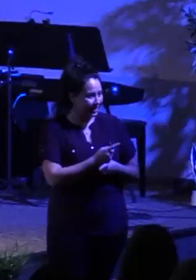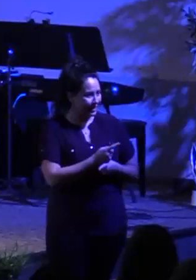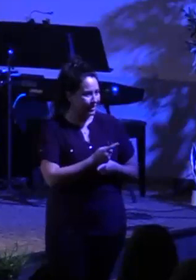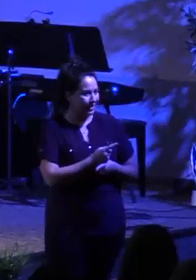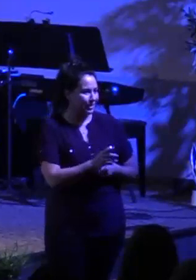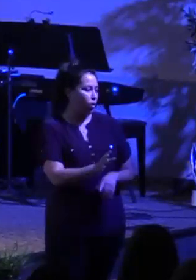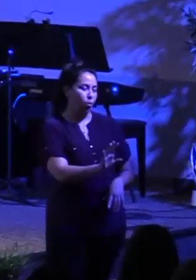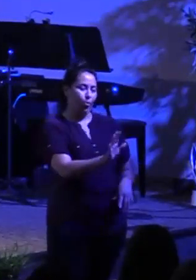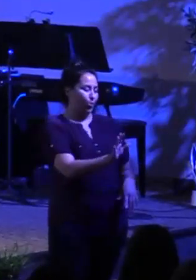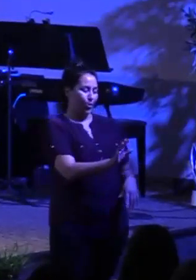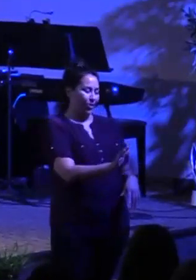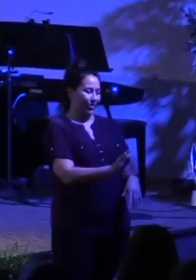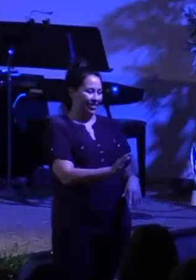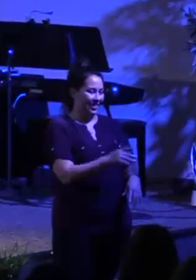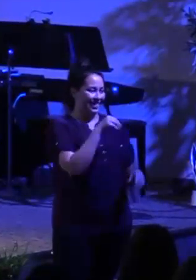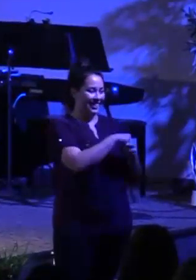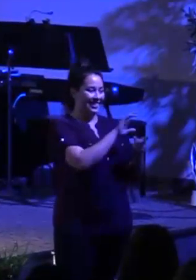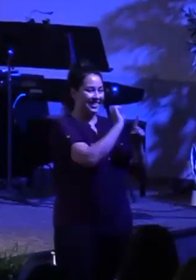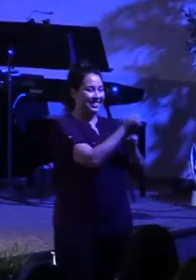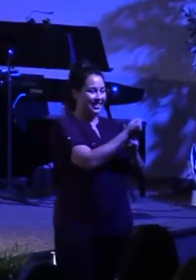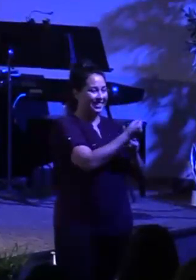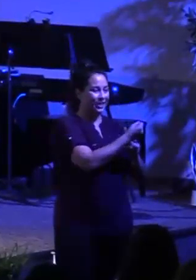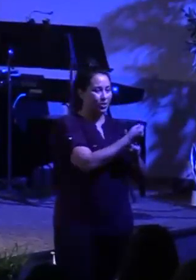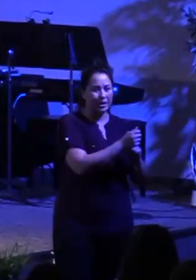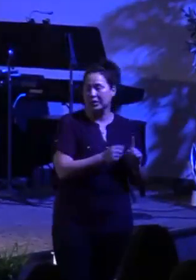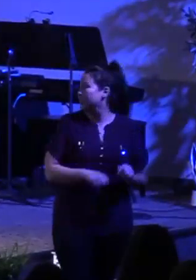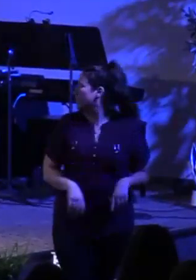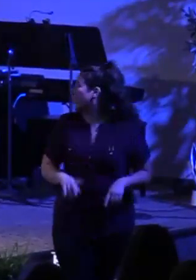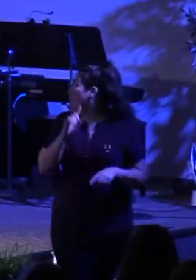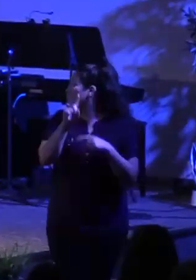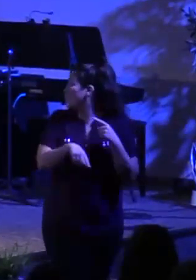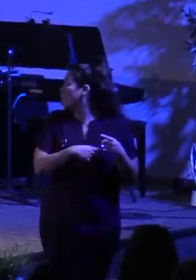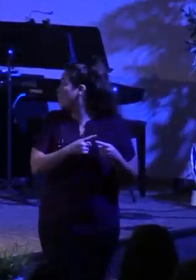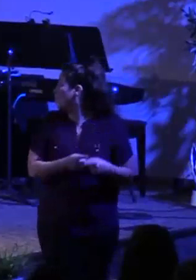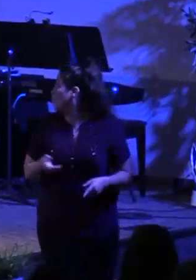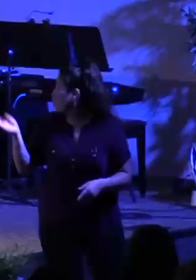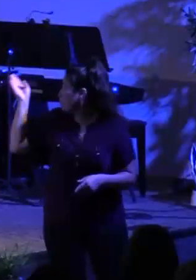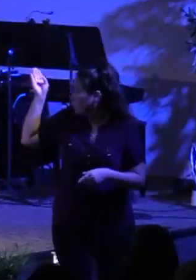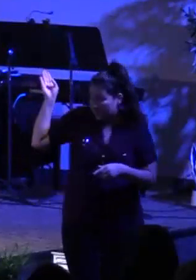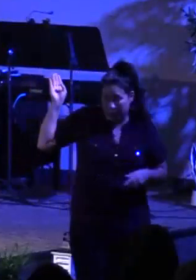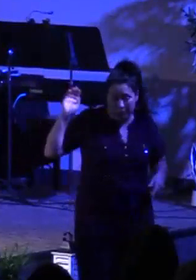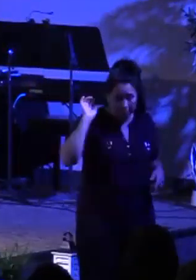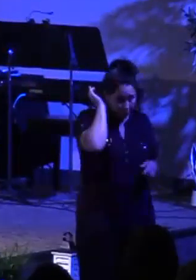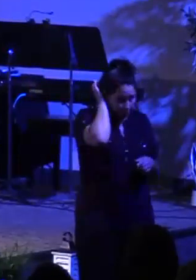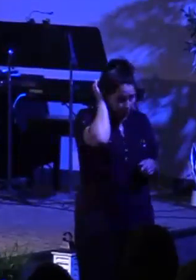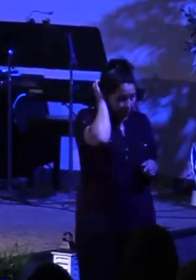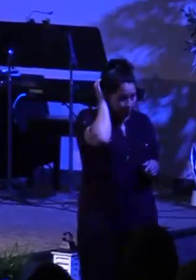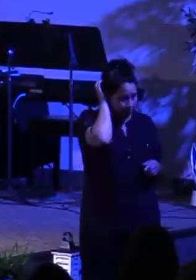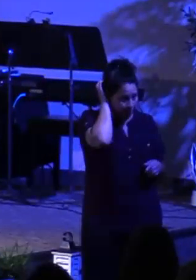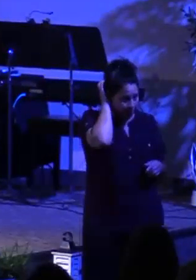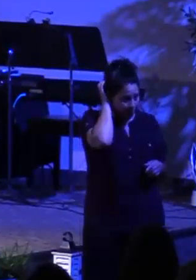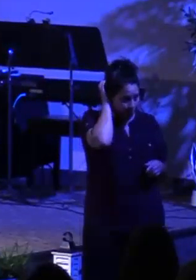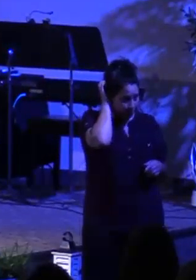no. Here's what Jesus' disciples did. When the disciples, James and John, saw this, they asked, Lord, do you want